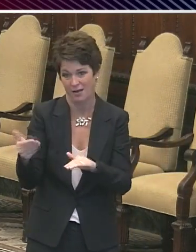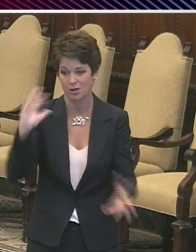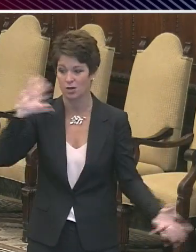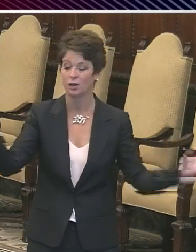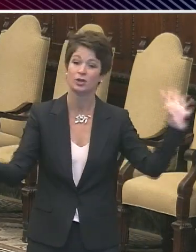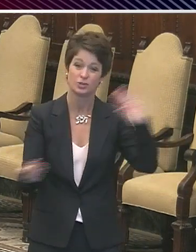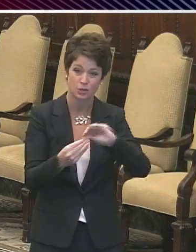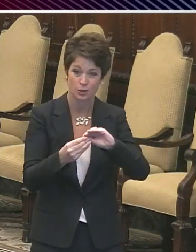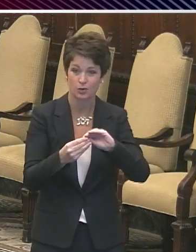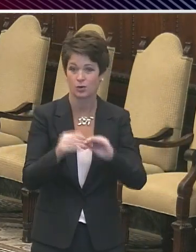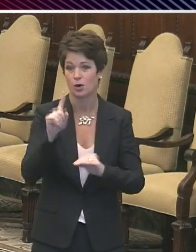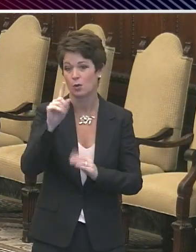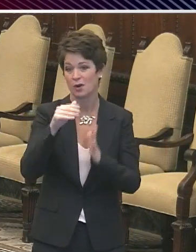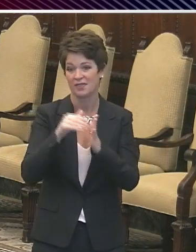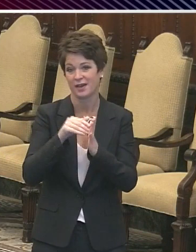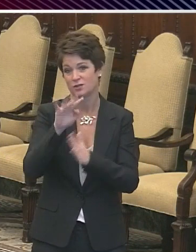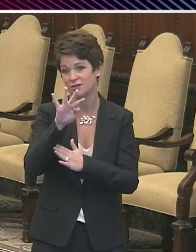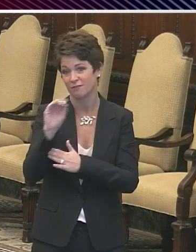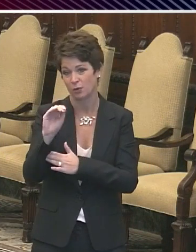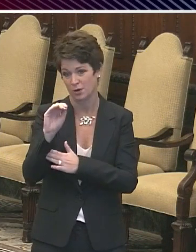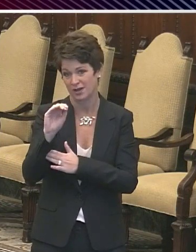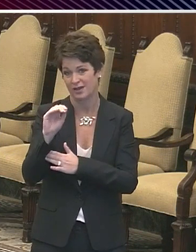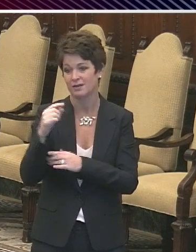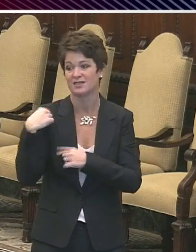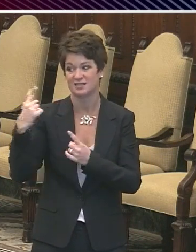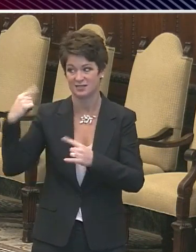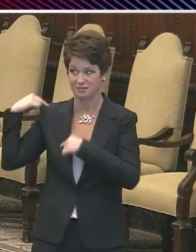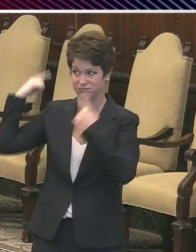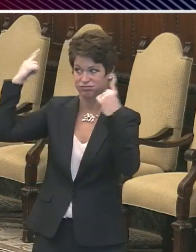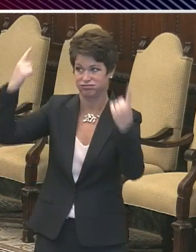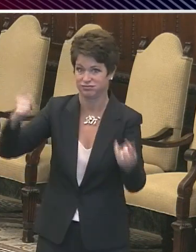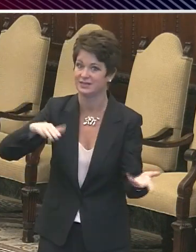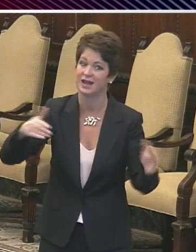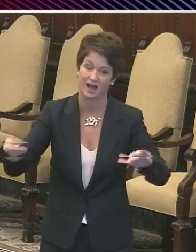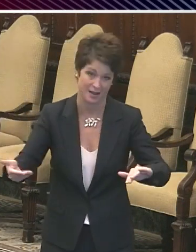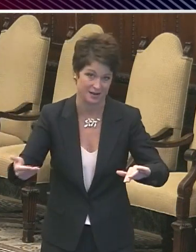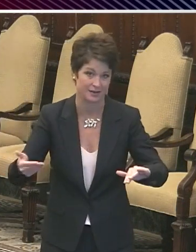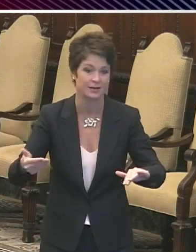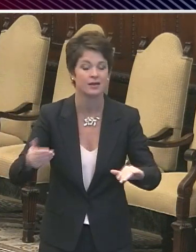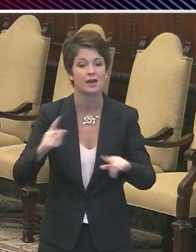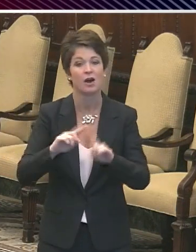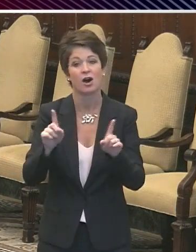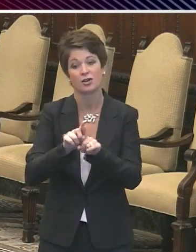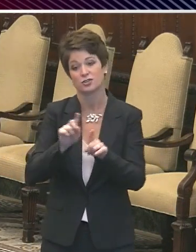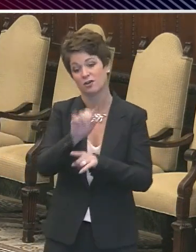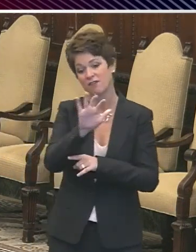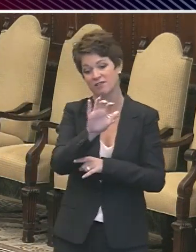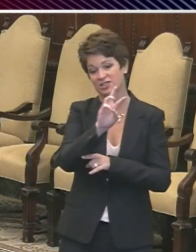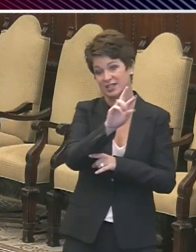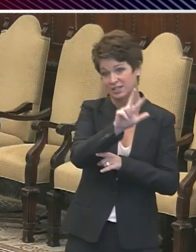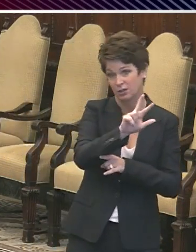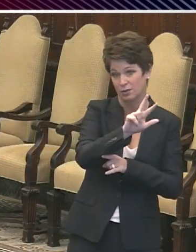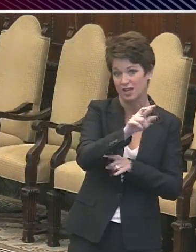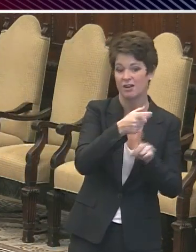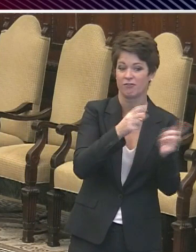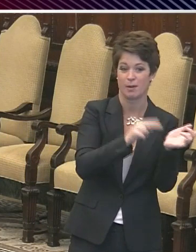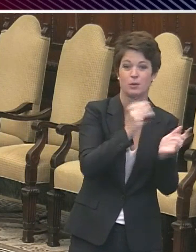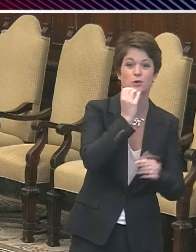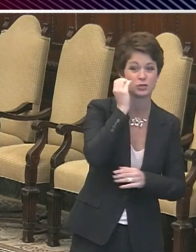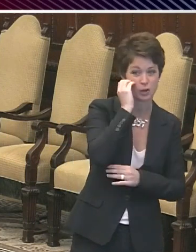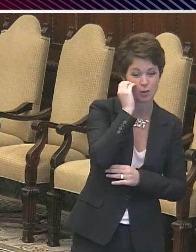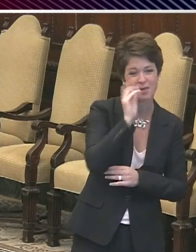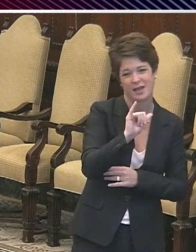us to a total of 1,040 since the beginning of the epidemic. Of those, 563 or 54% were in nursing